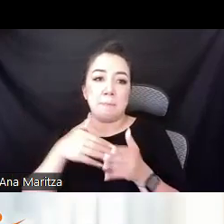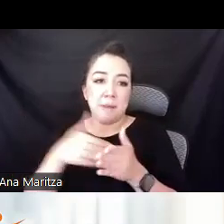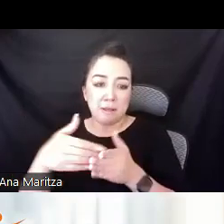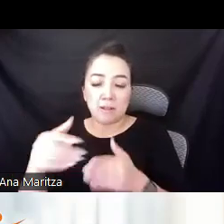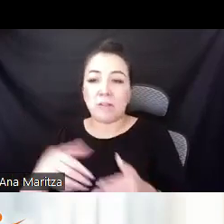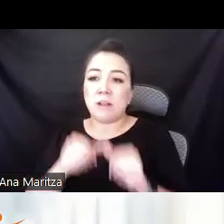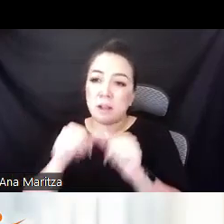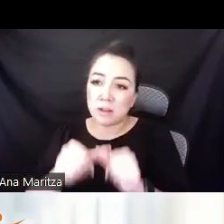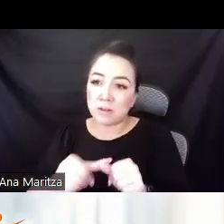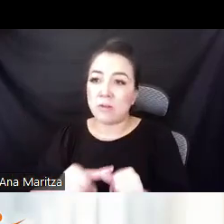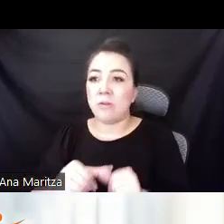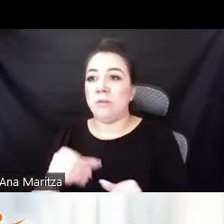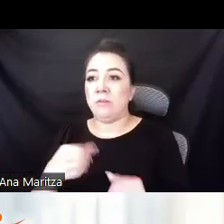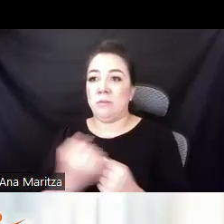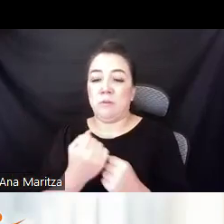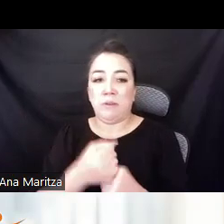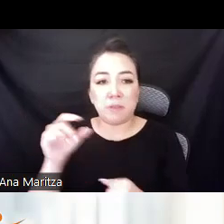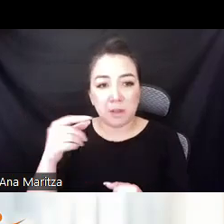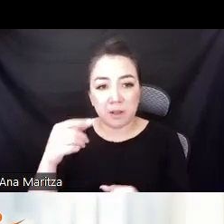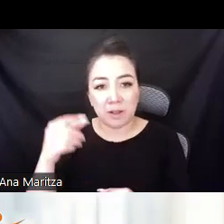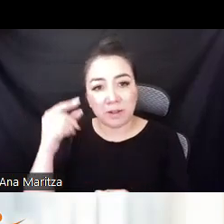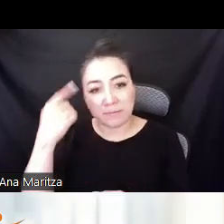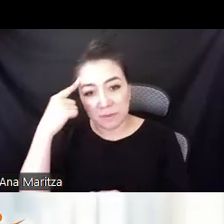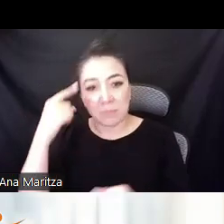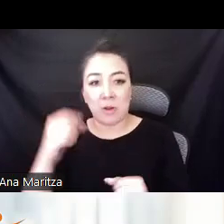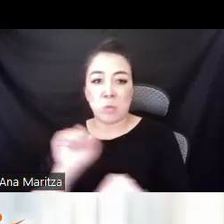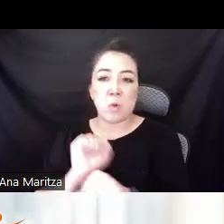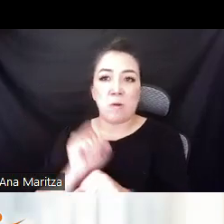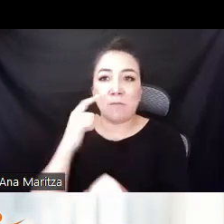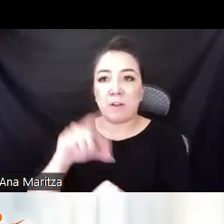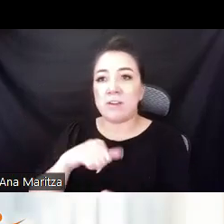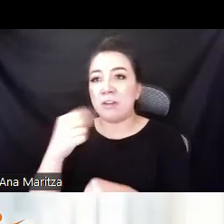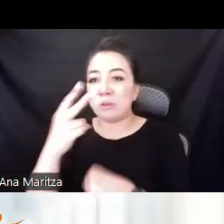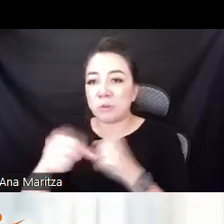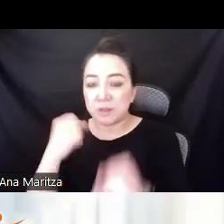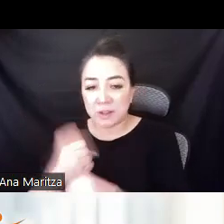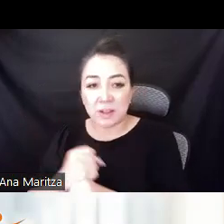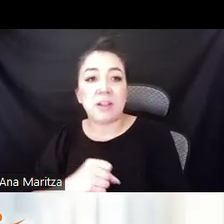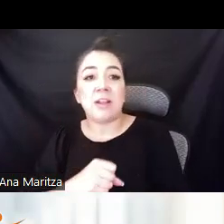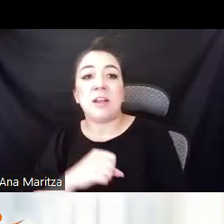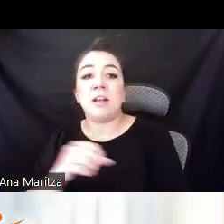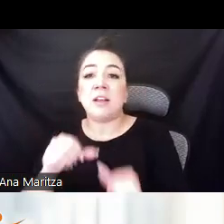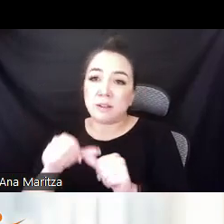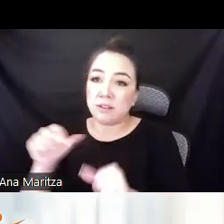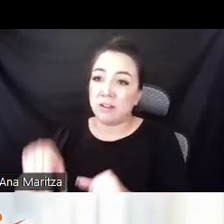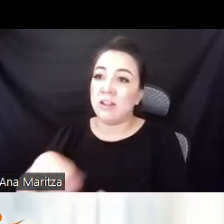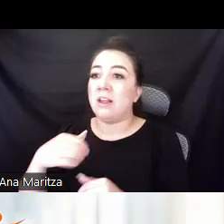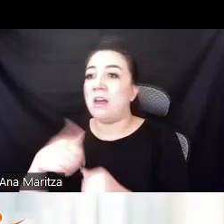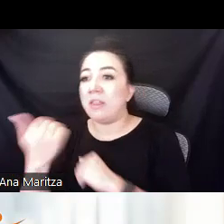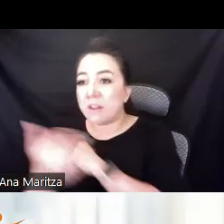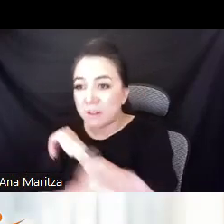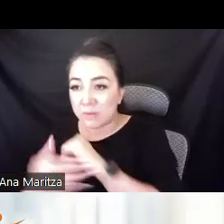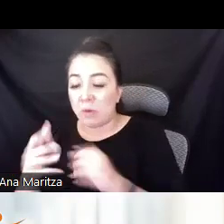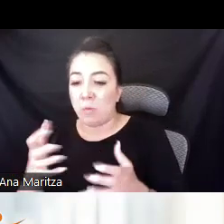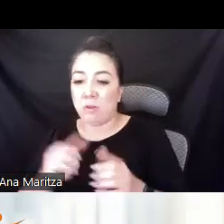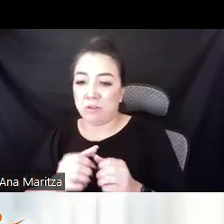Brain Initiative work in these 6 counties for another 2 years. And in addition to these existing counties, we were given funding to expand.